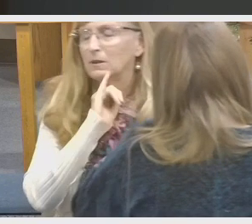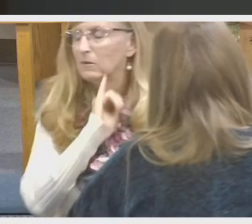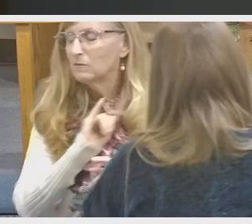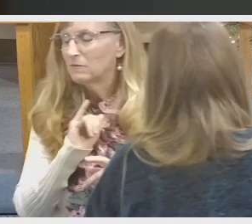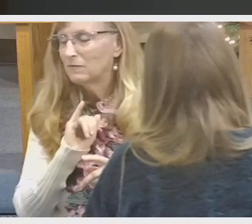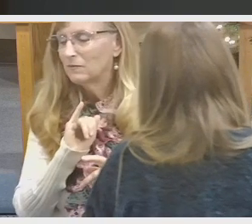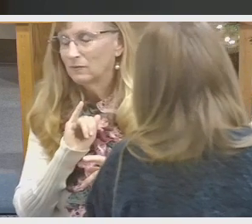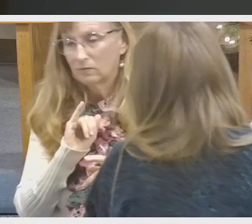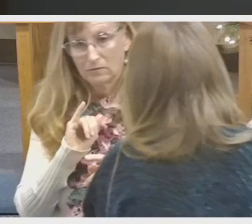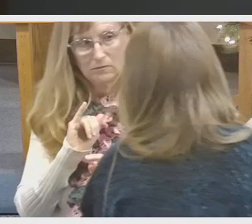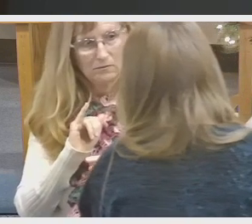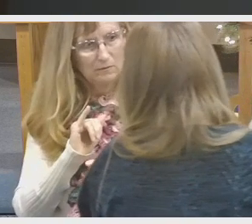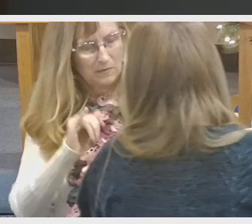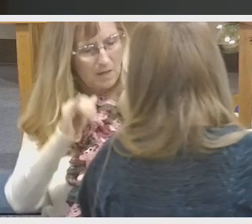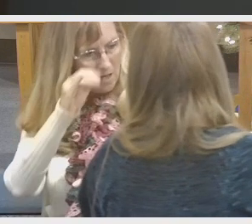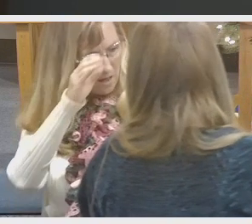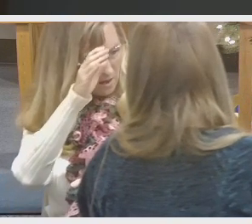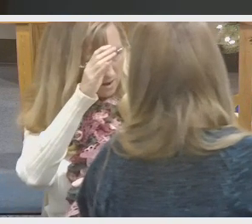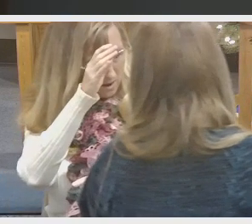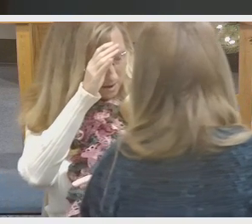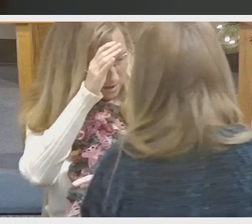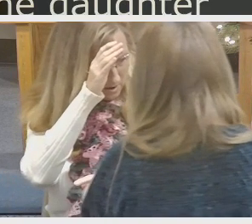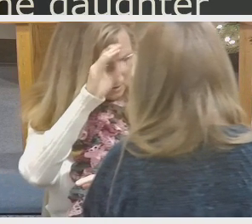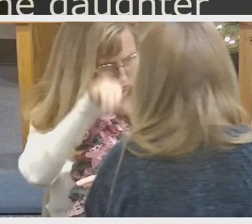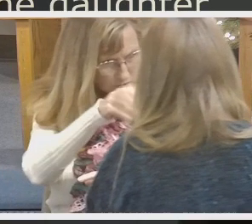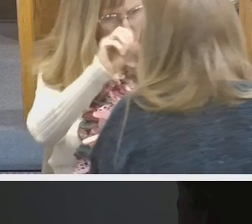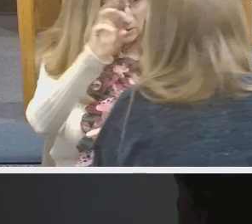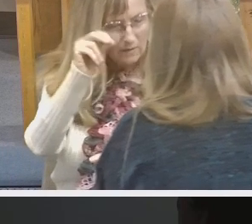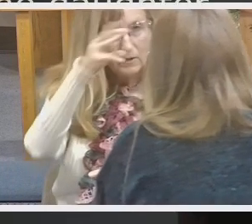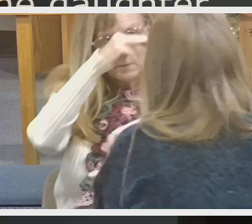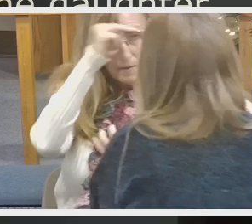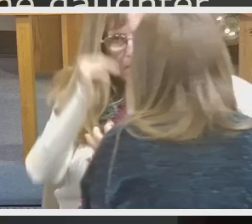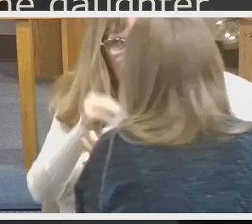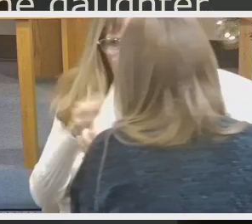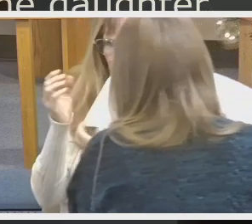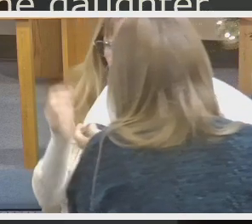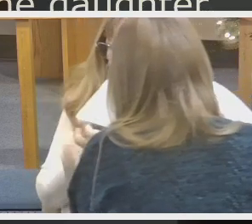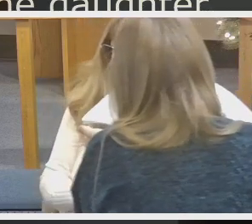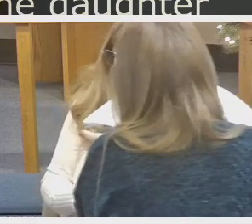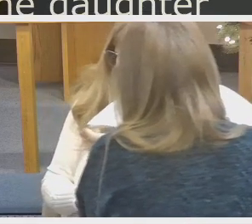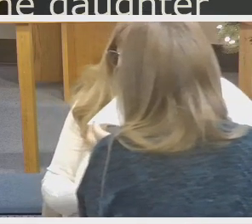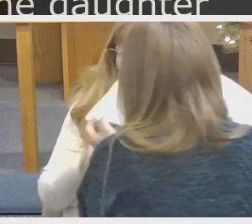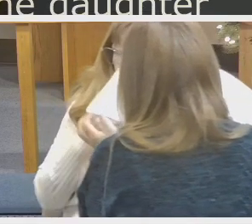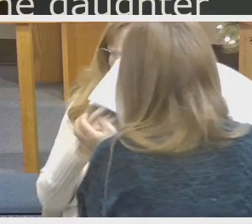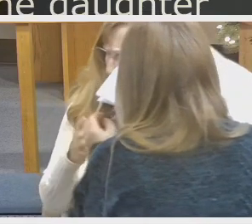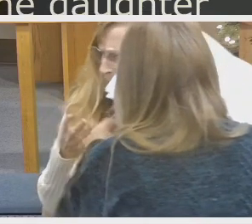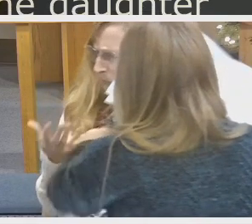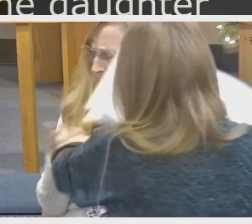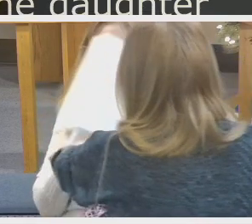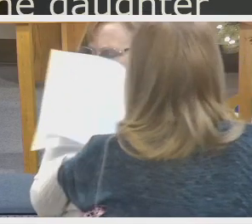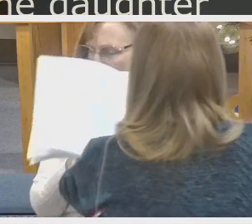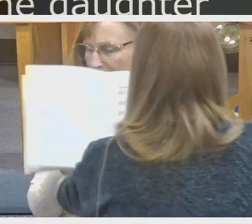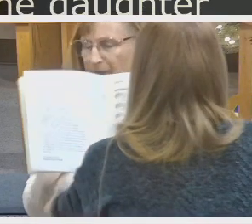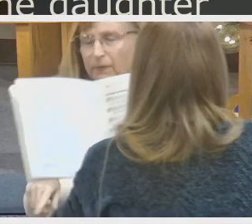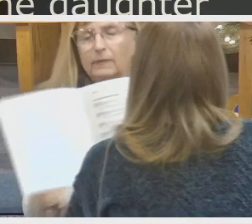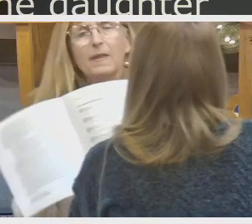The child's father and mother marveled at what was said about him. Then Simeon blessed them and said to Mary, his